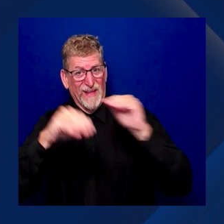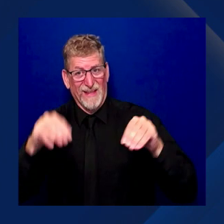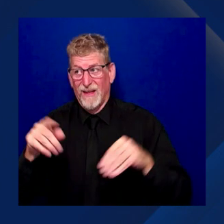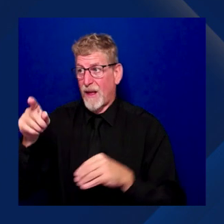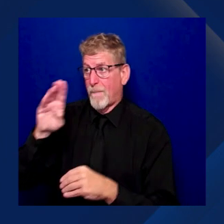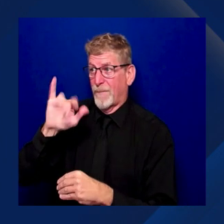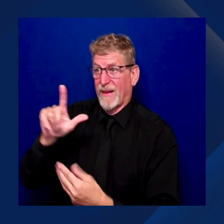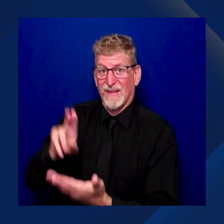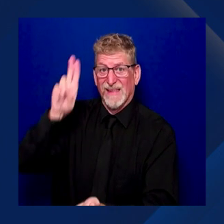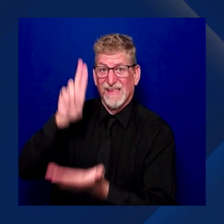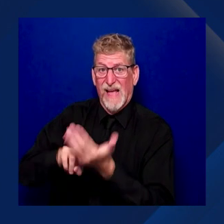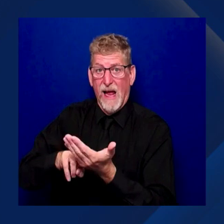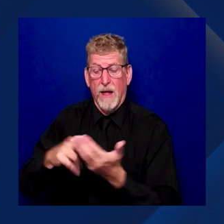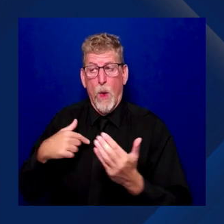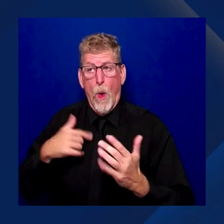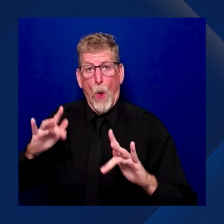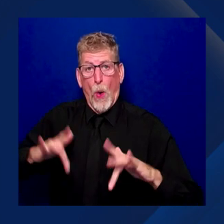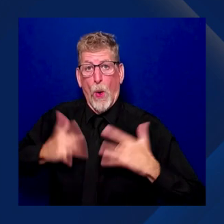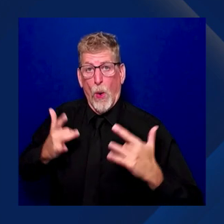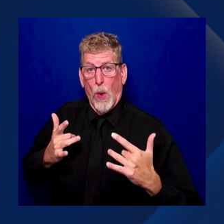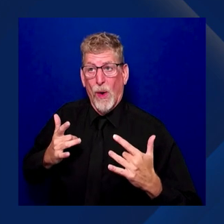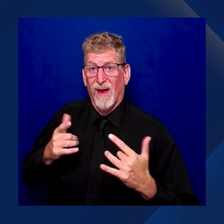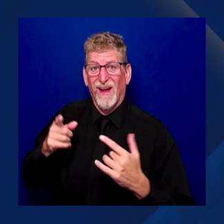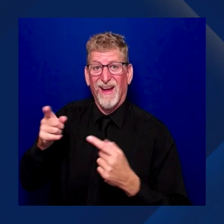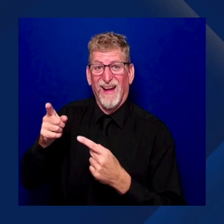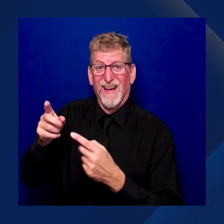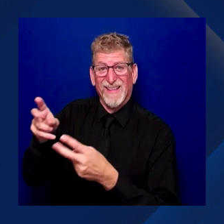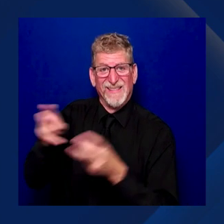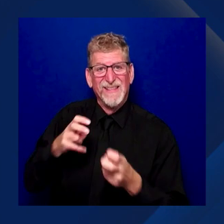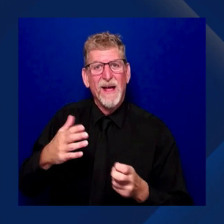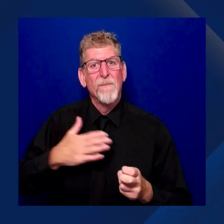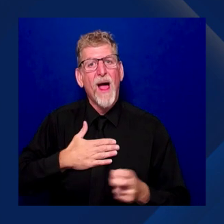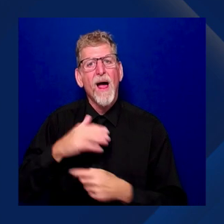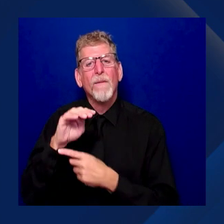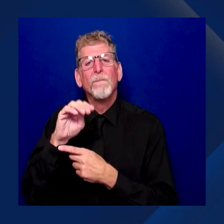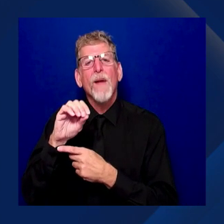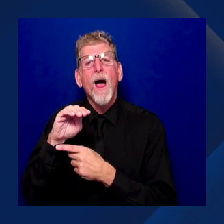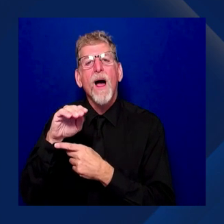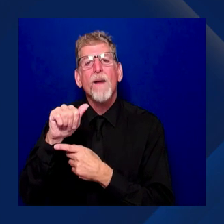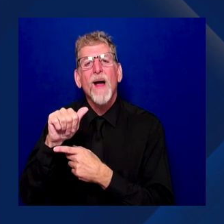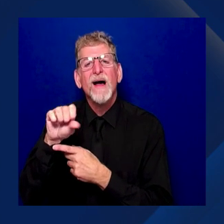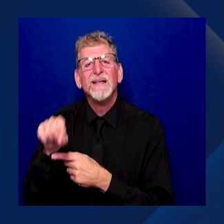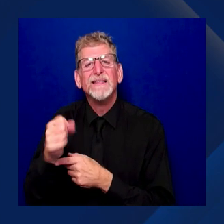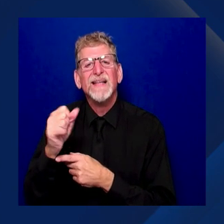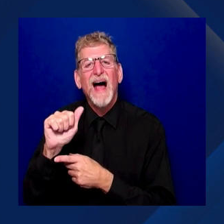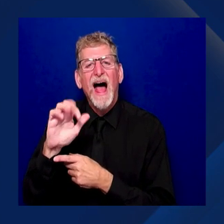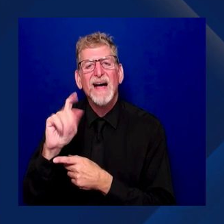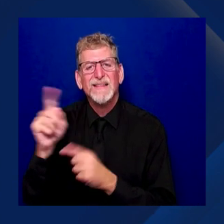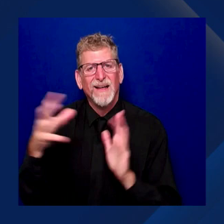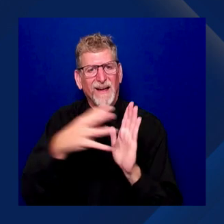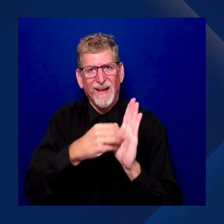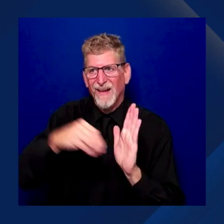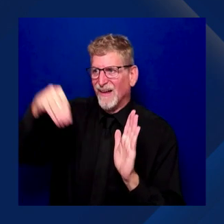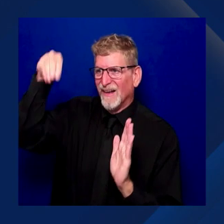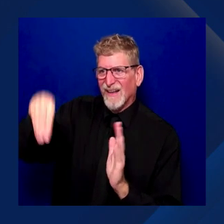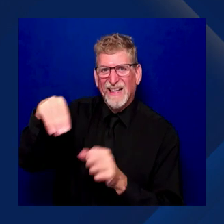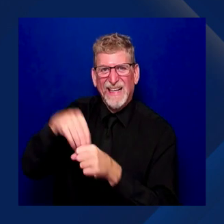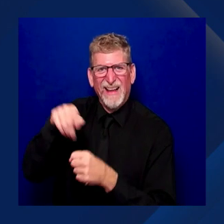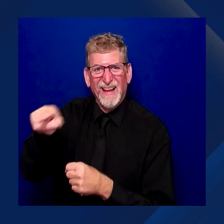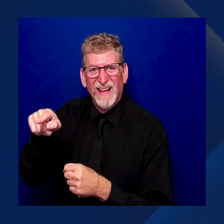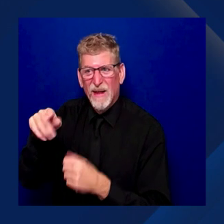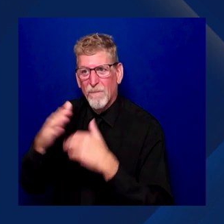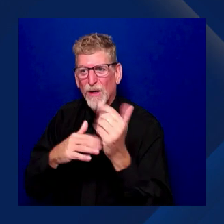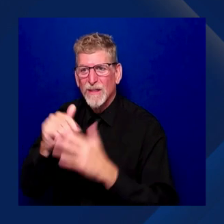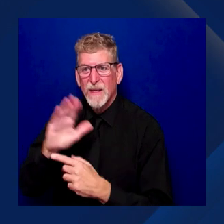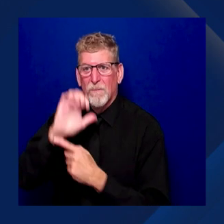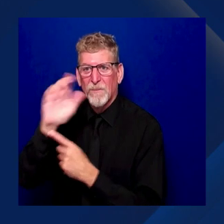included in this Build Back Better. This provision ensures that every woman covered by Medicaid will have access to a full 12 months